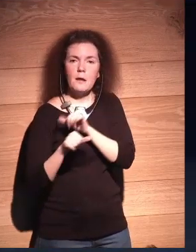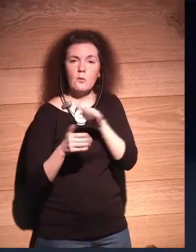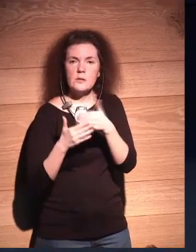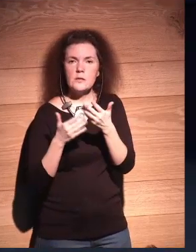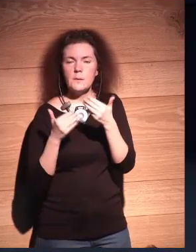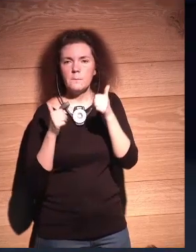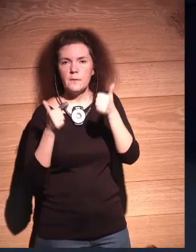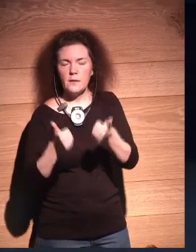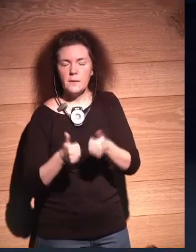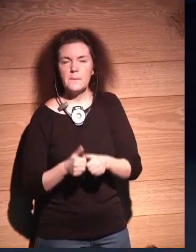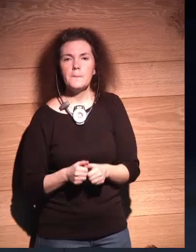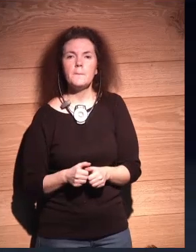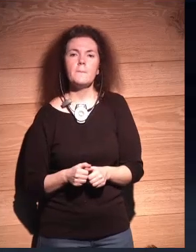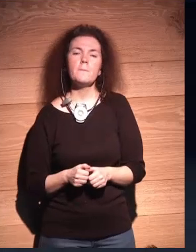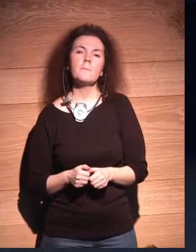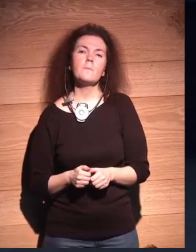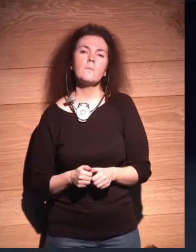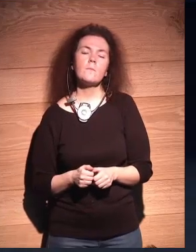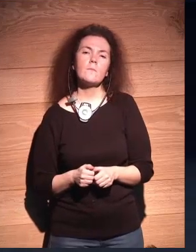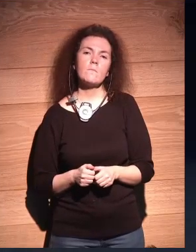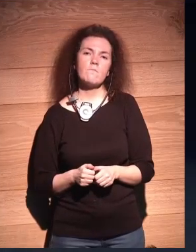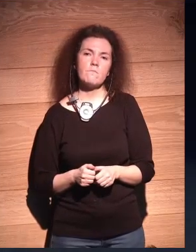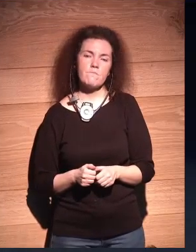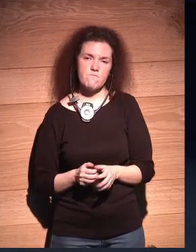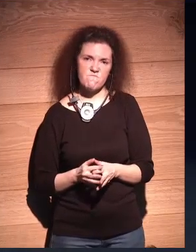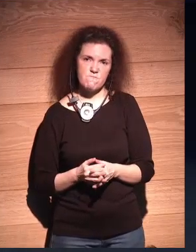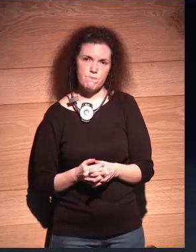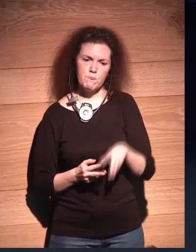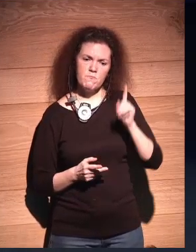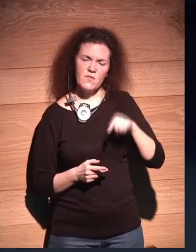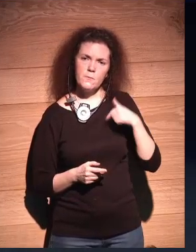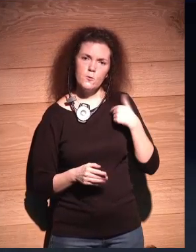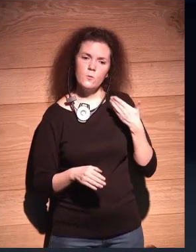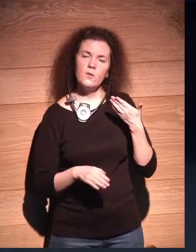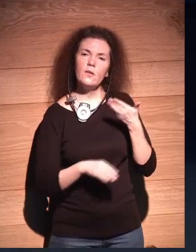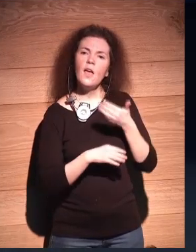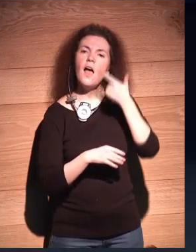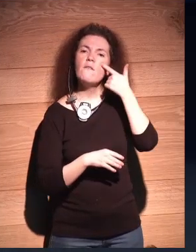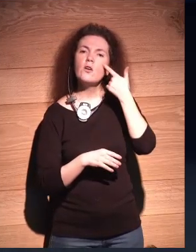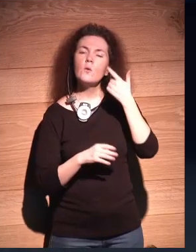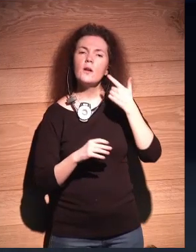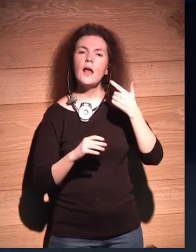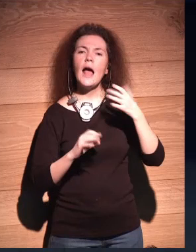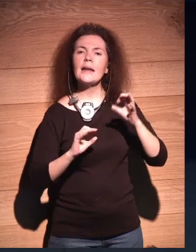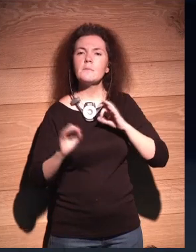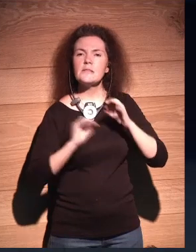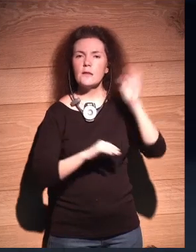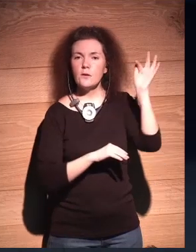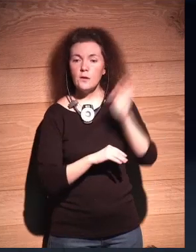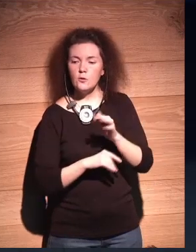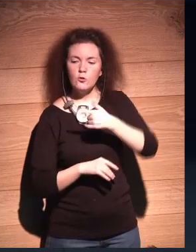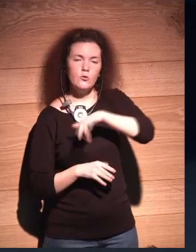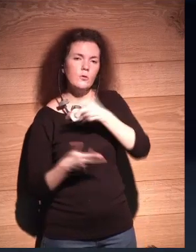He was also going to perform or talk there and we're just so bored and hot that we're just